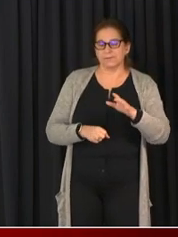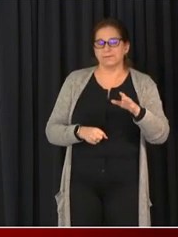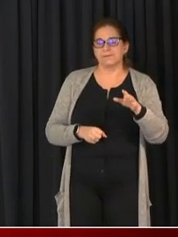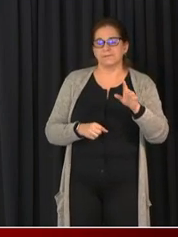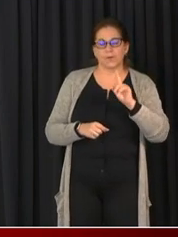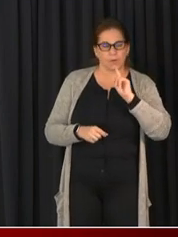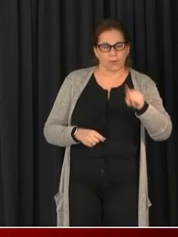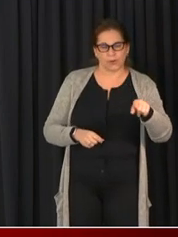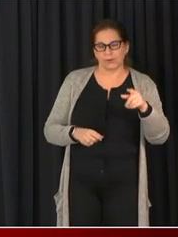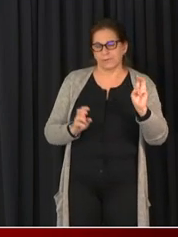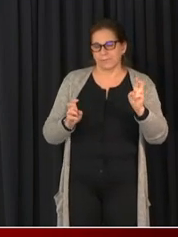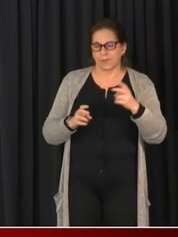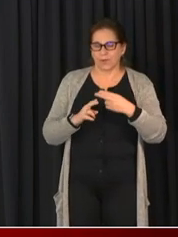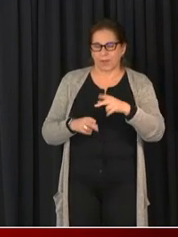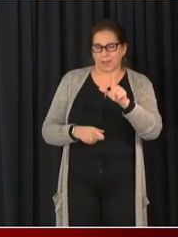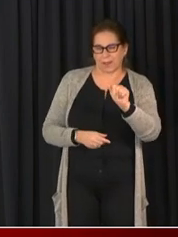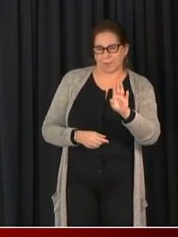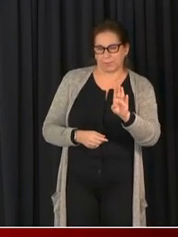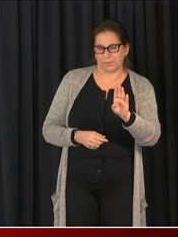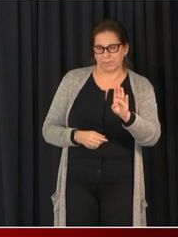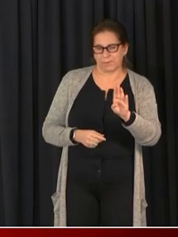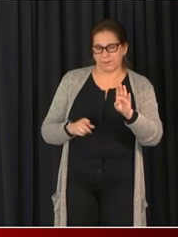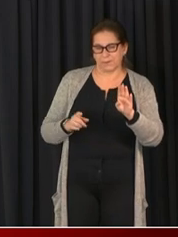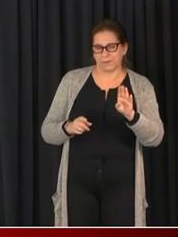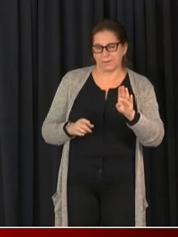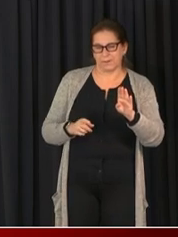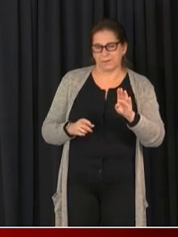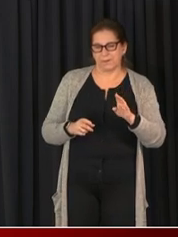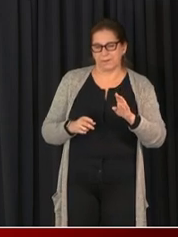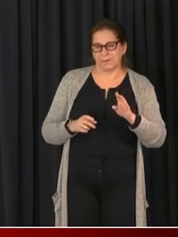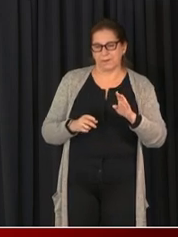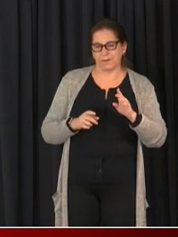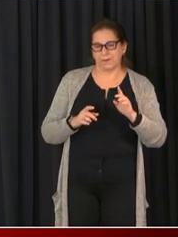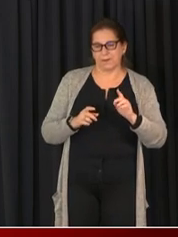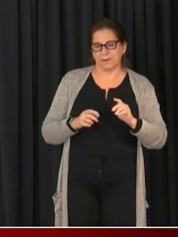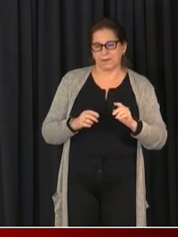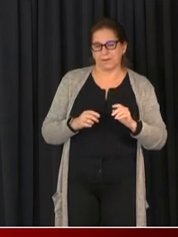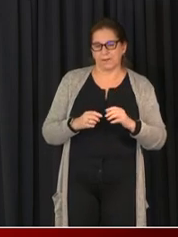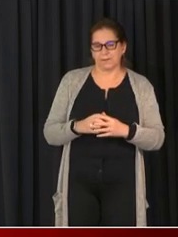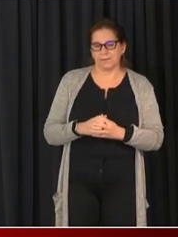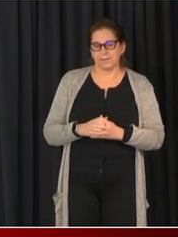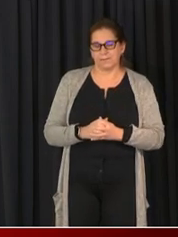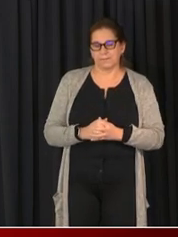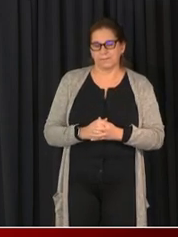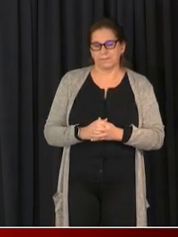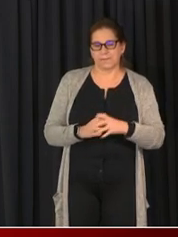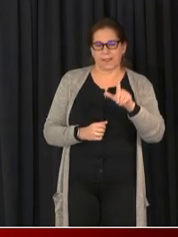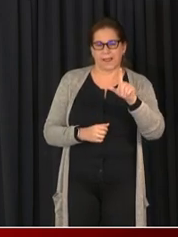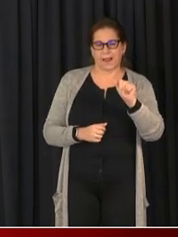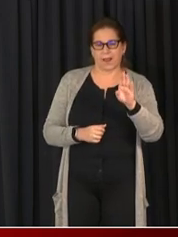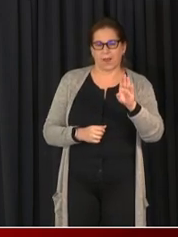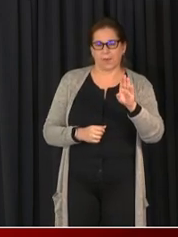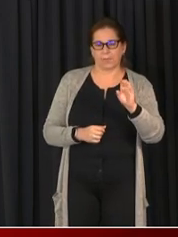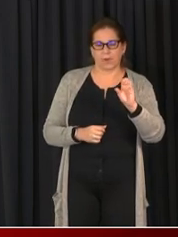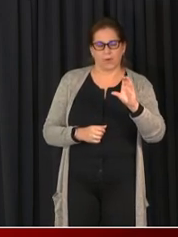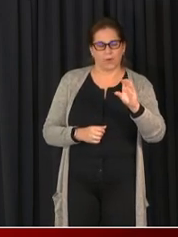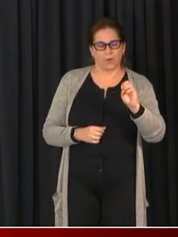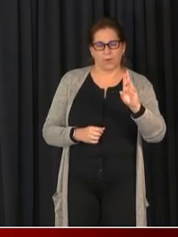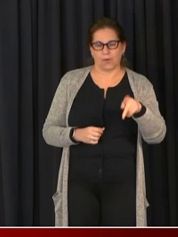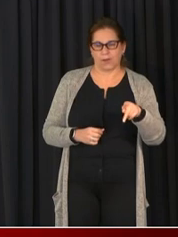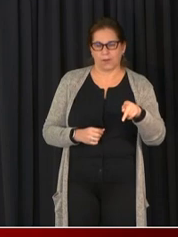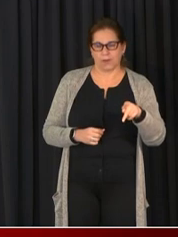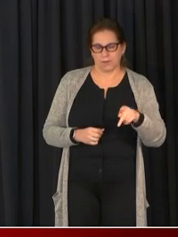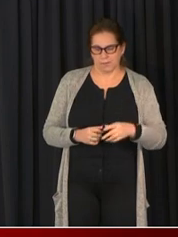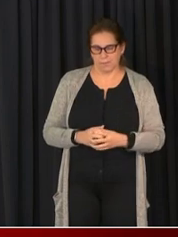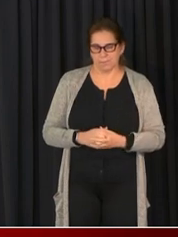for a test, use your insurance, or take advantage of an option to utilize federal funds to cover the cost of the